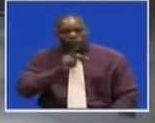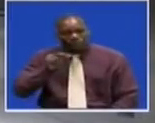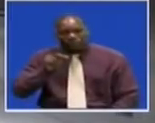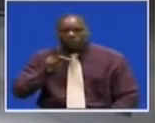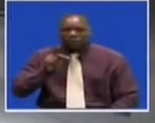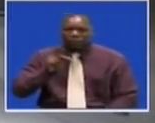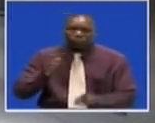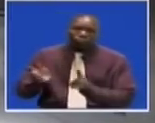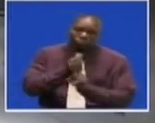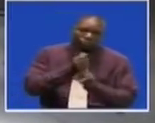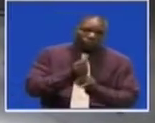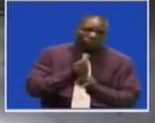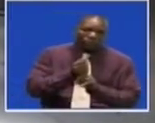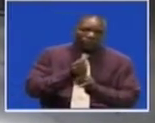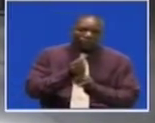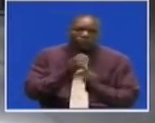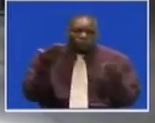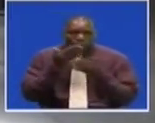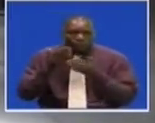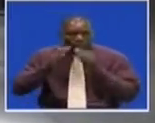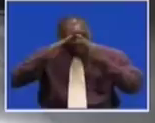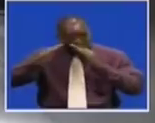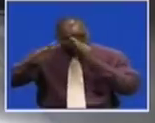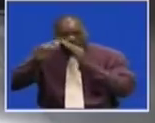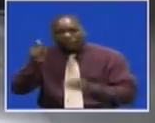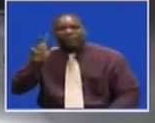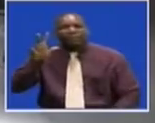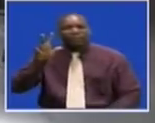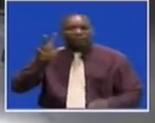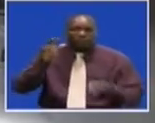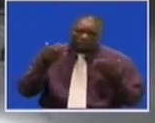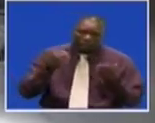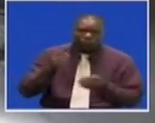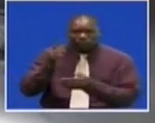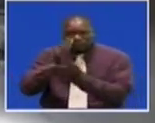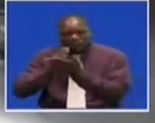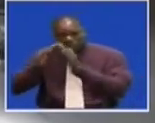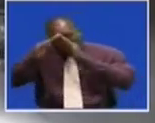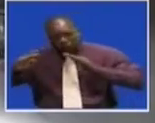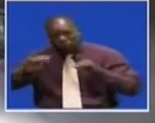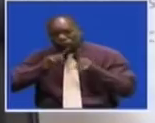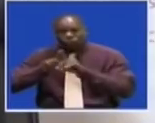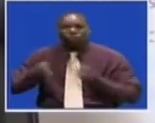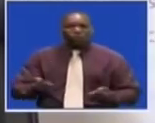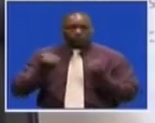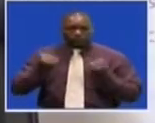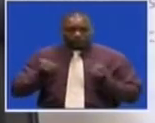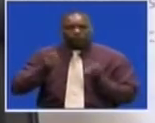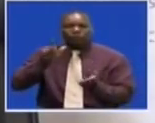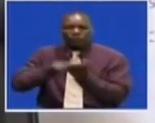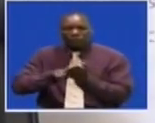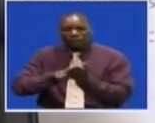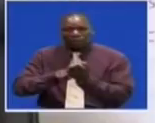properties, which include 13 fully furnished houses, one semi-detached house and a gym, all within